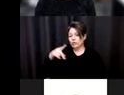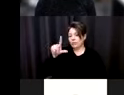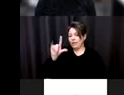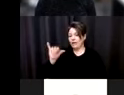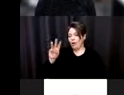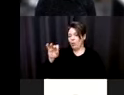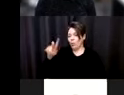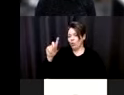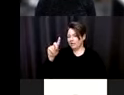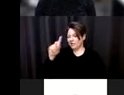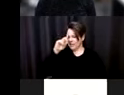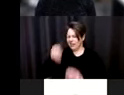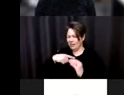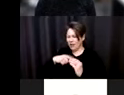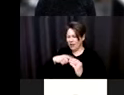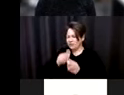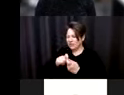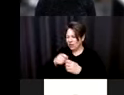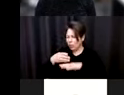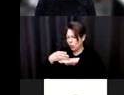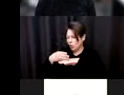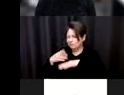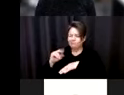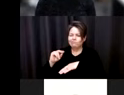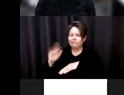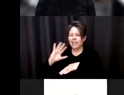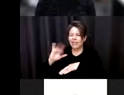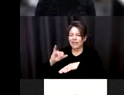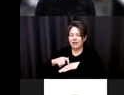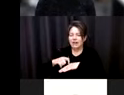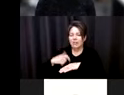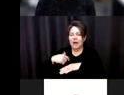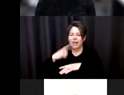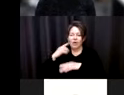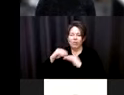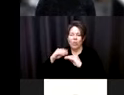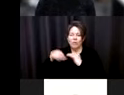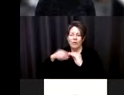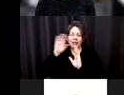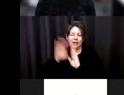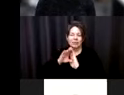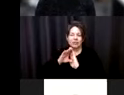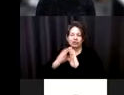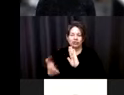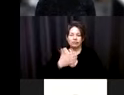really thinking a lot about the craftsmanship of the panels as much as the imagery that was being placed upon them.